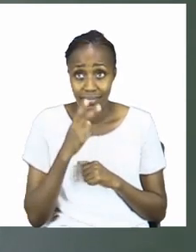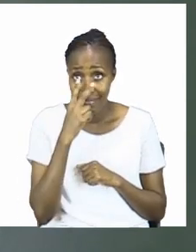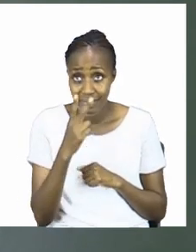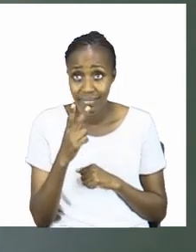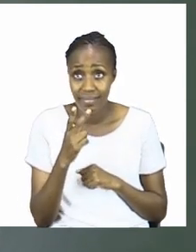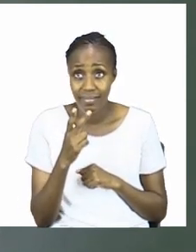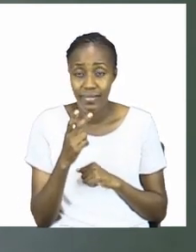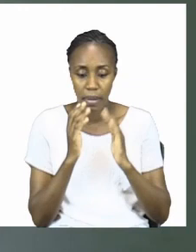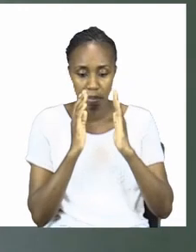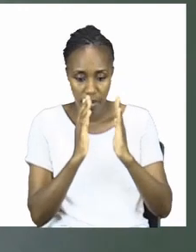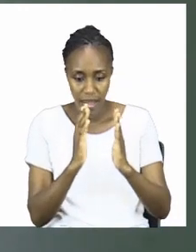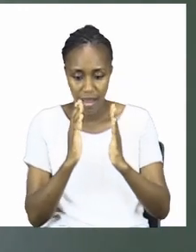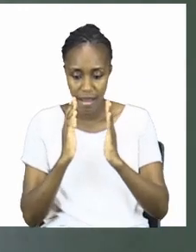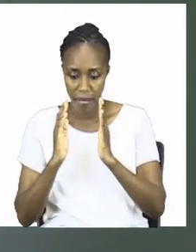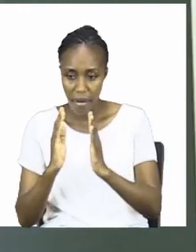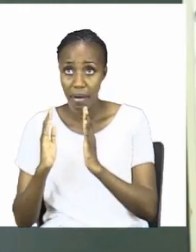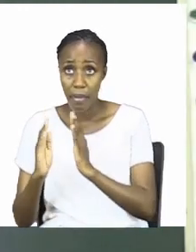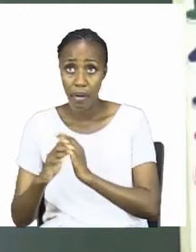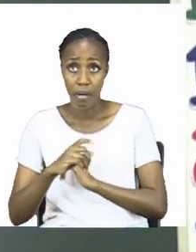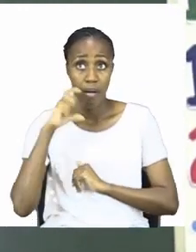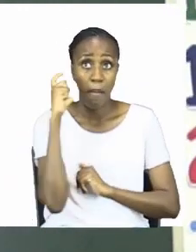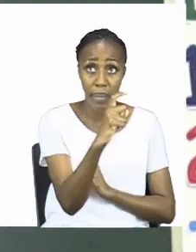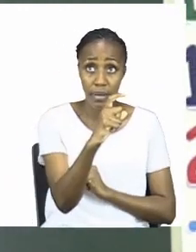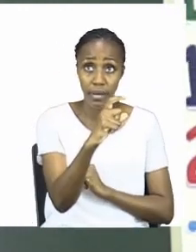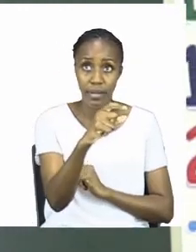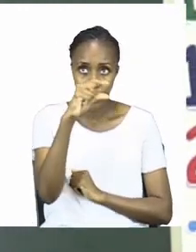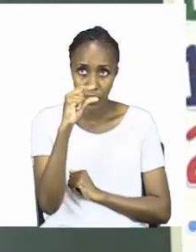plant from the biggest one to the